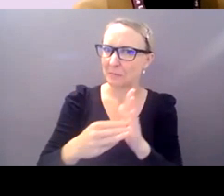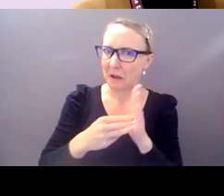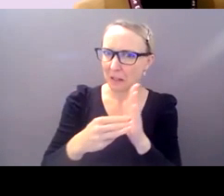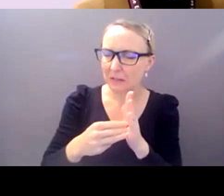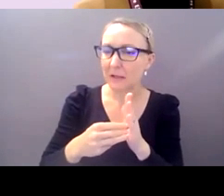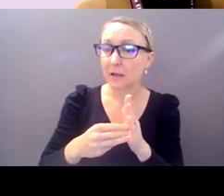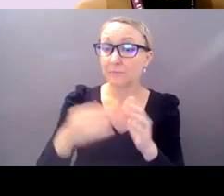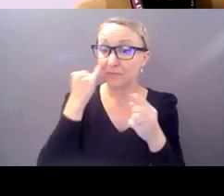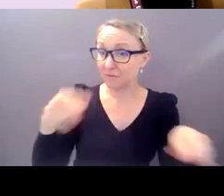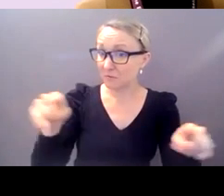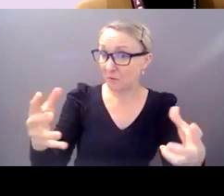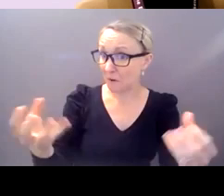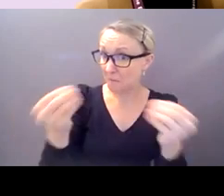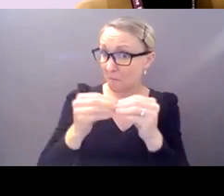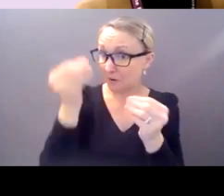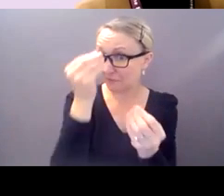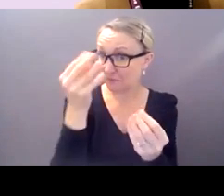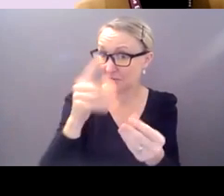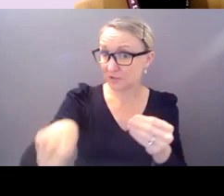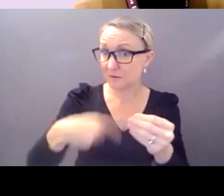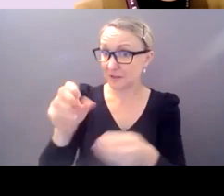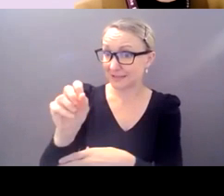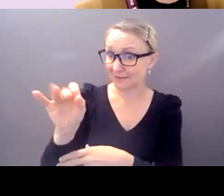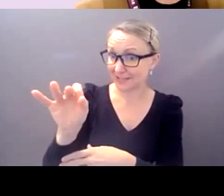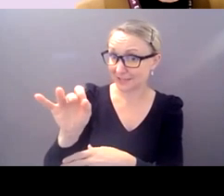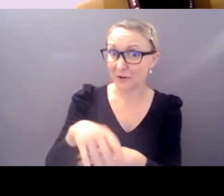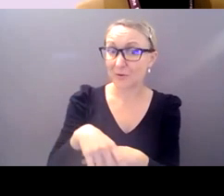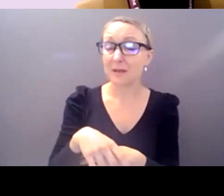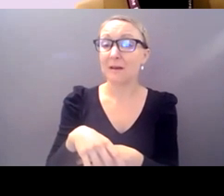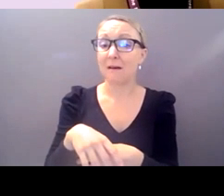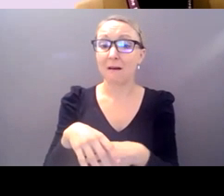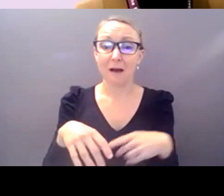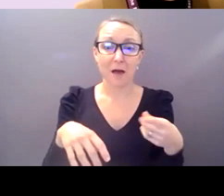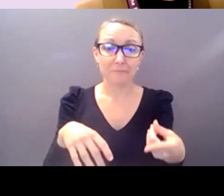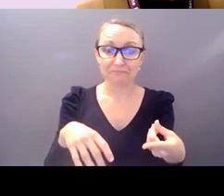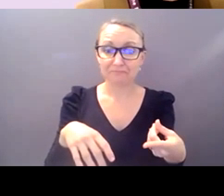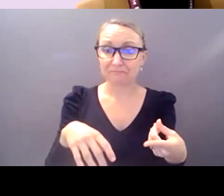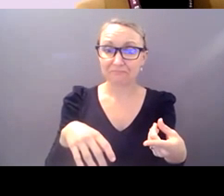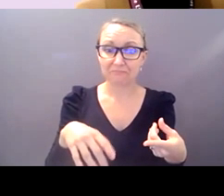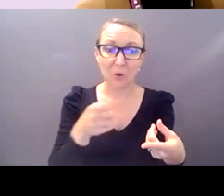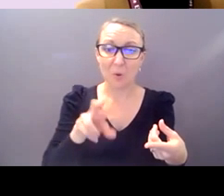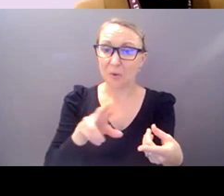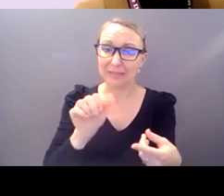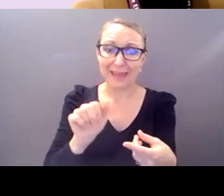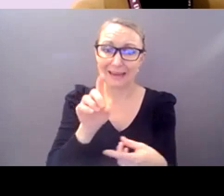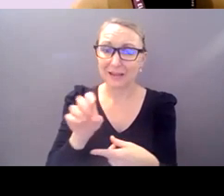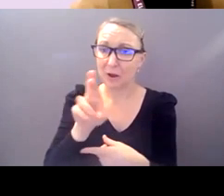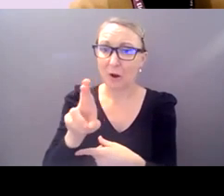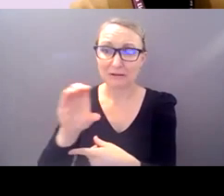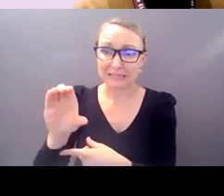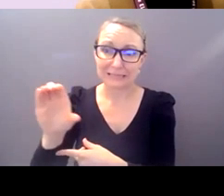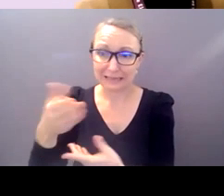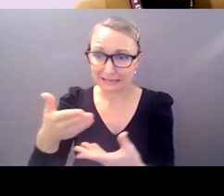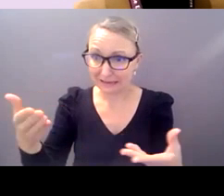anyone wanted more information on the San Francisco Benefits Hub or on any of our ADRC, our